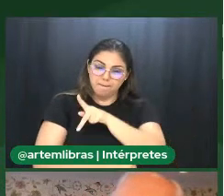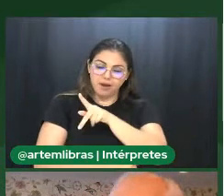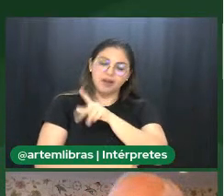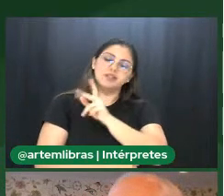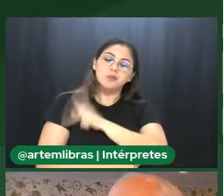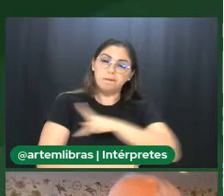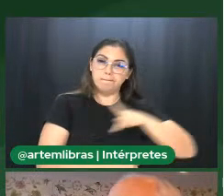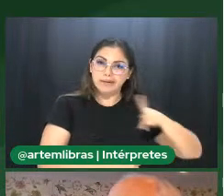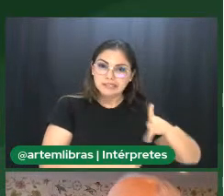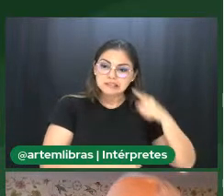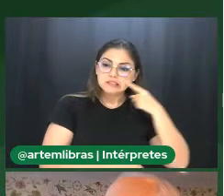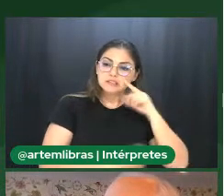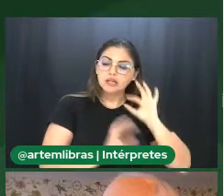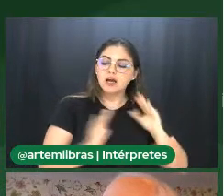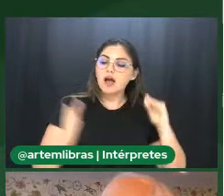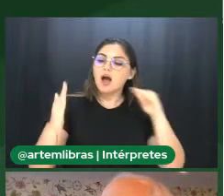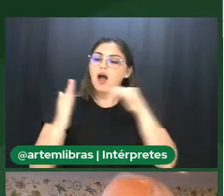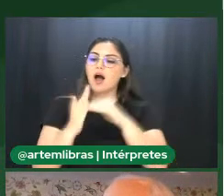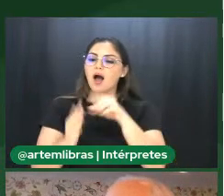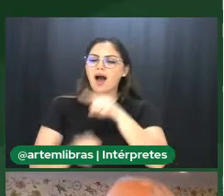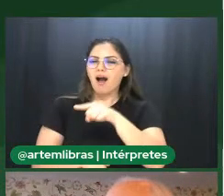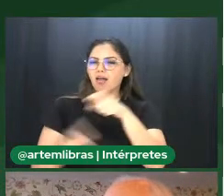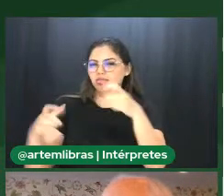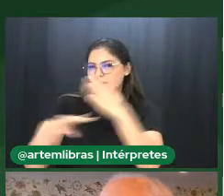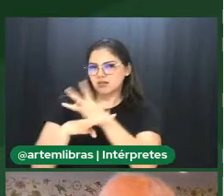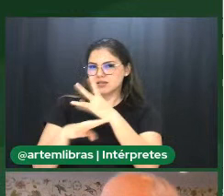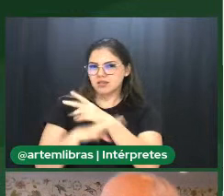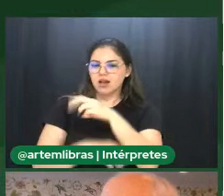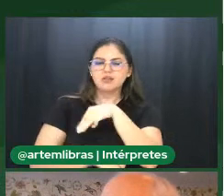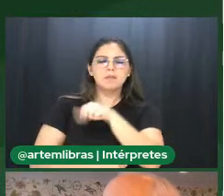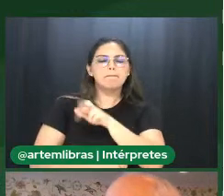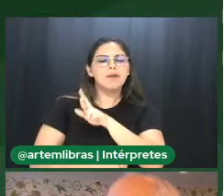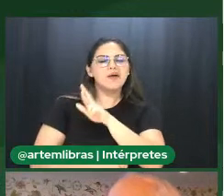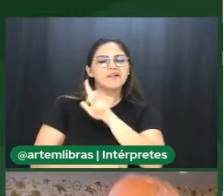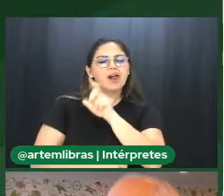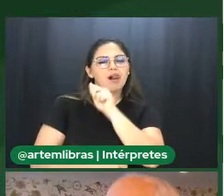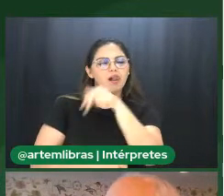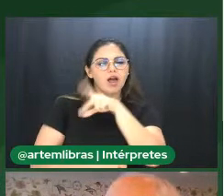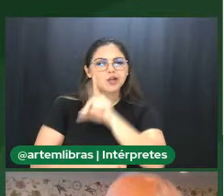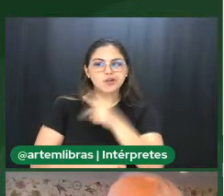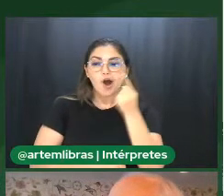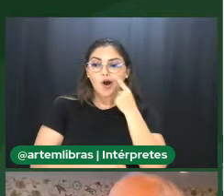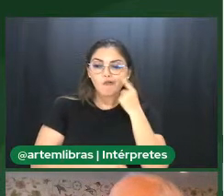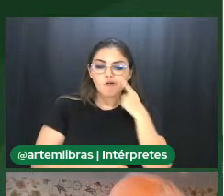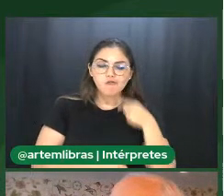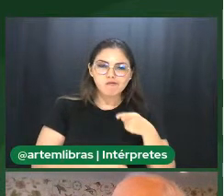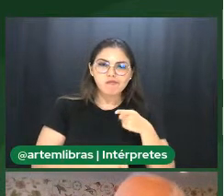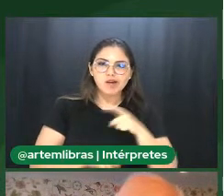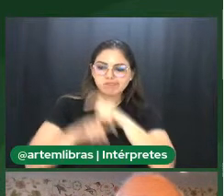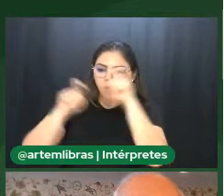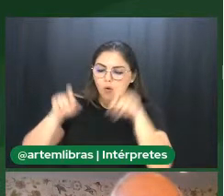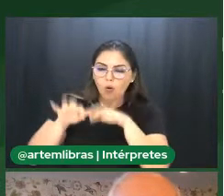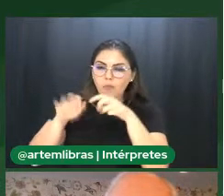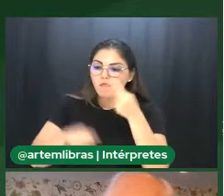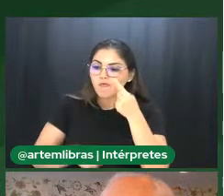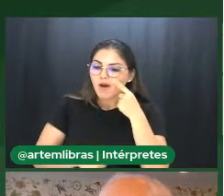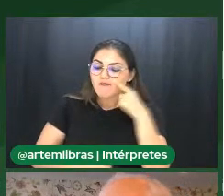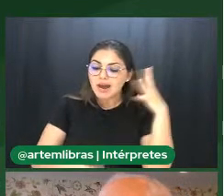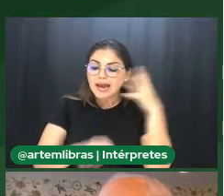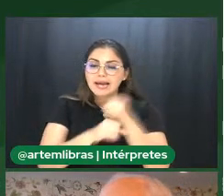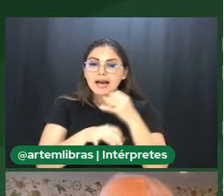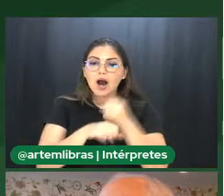it provides information about estimates of how long it will take to get there and where the traffic blocks